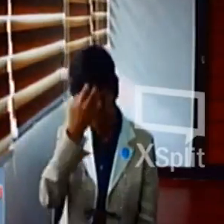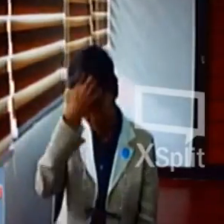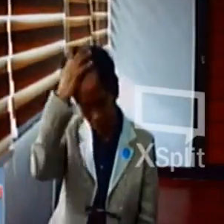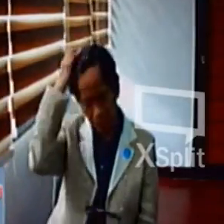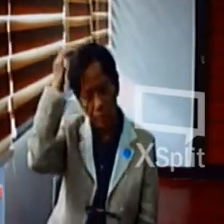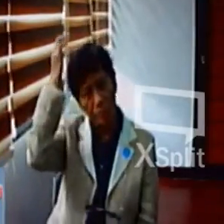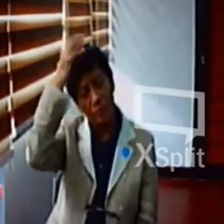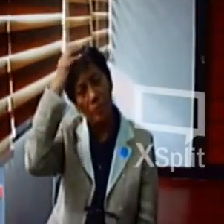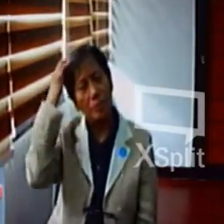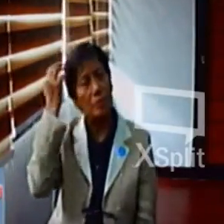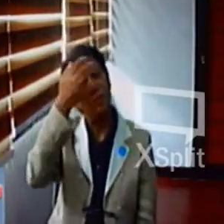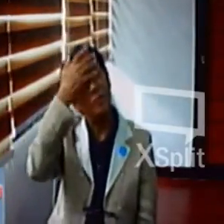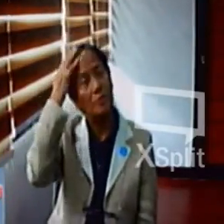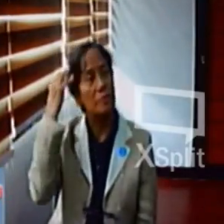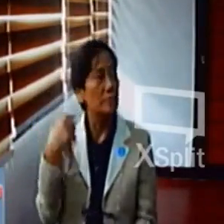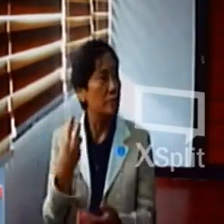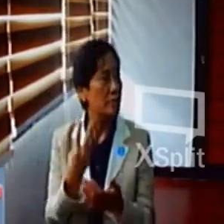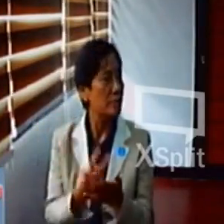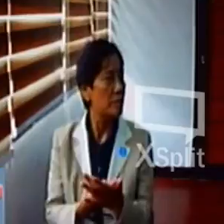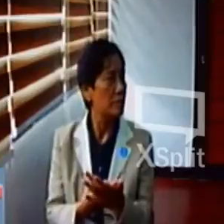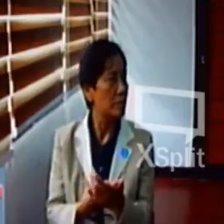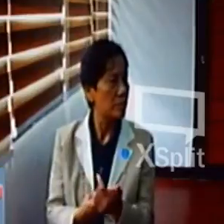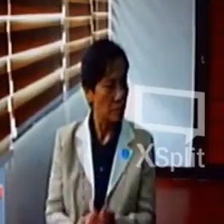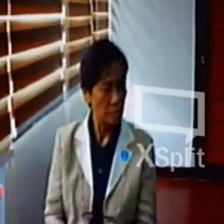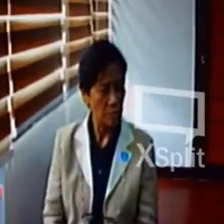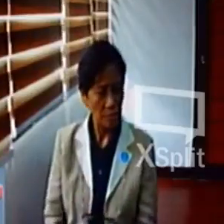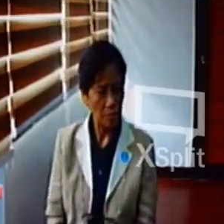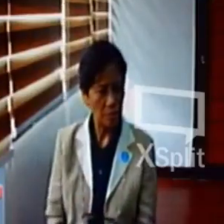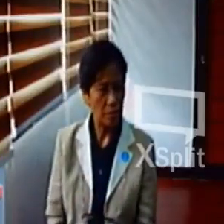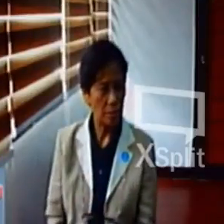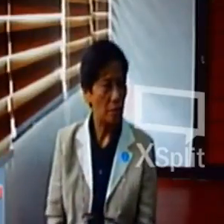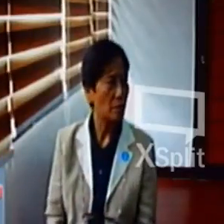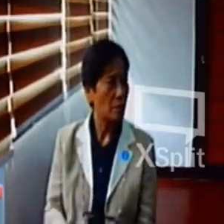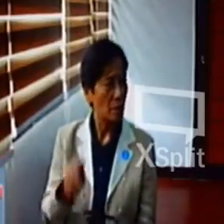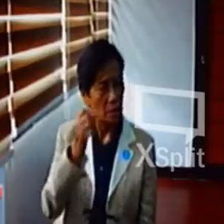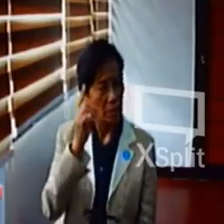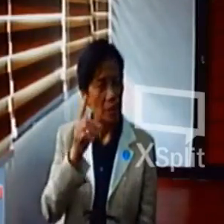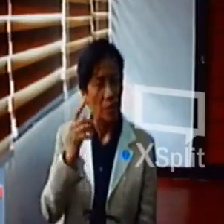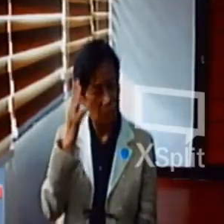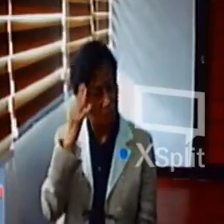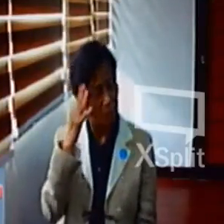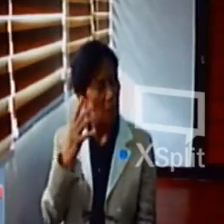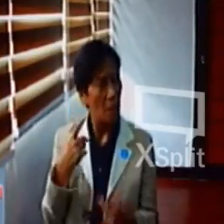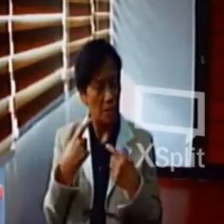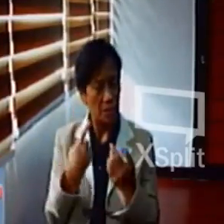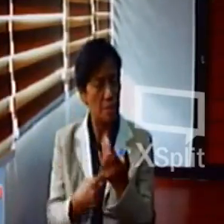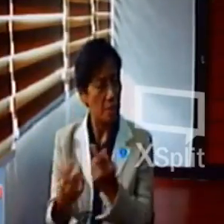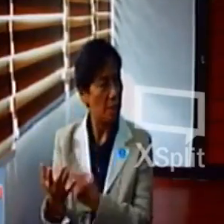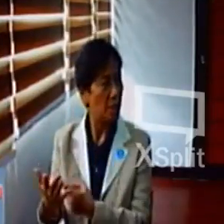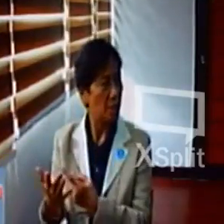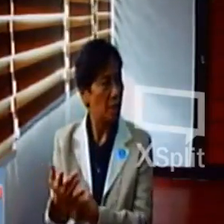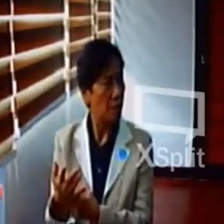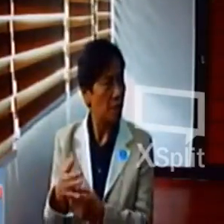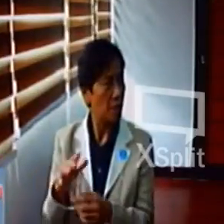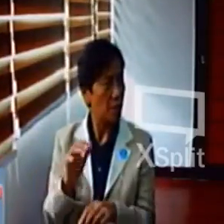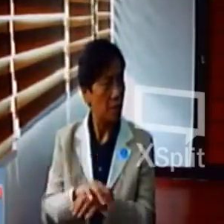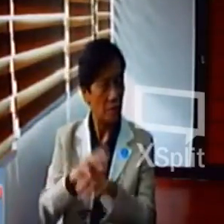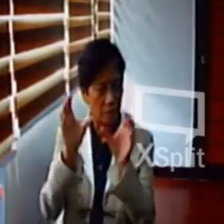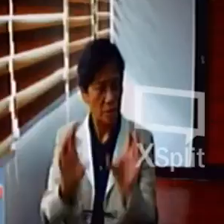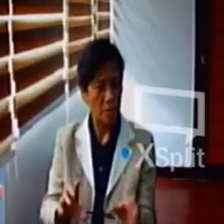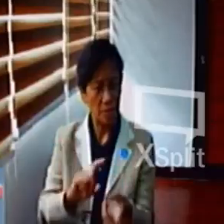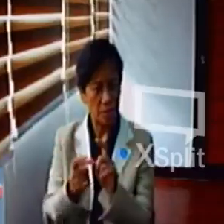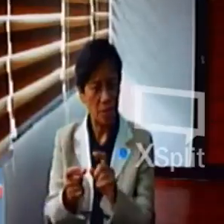Well, there's been, as you know, there's been debate on whether climate change is occurring or